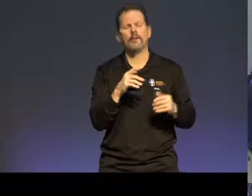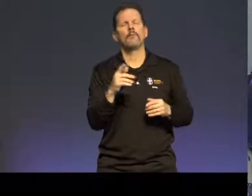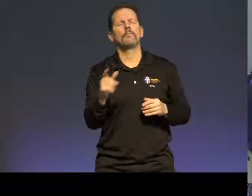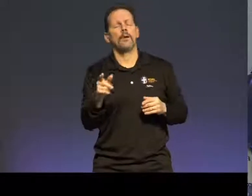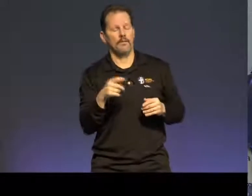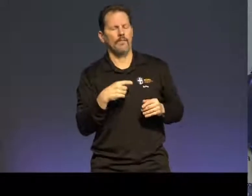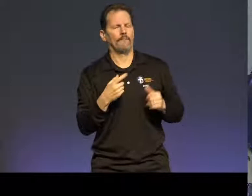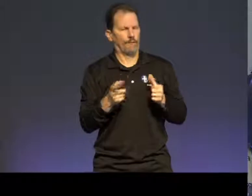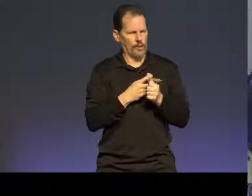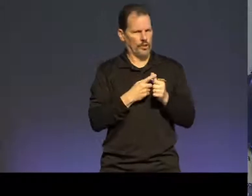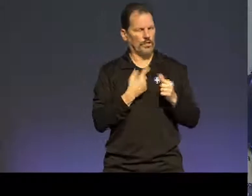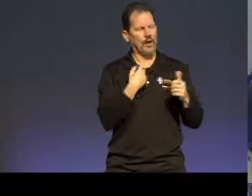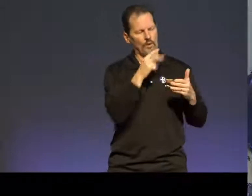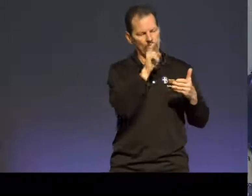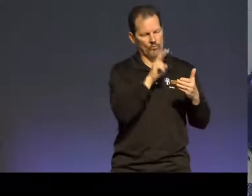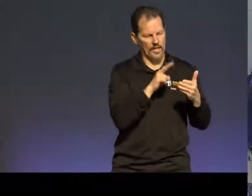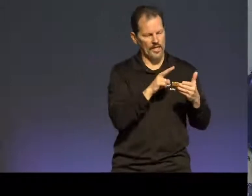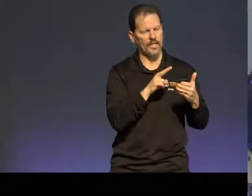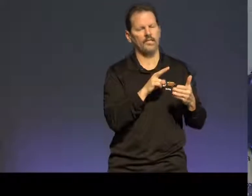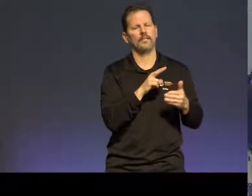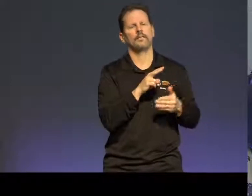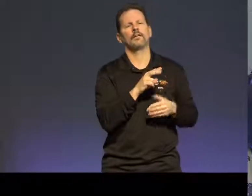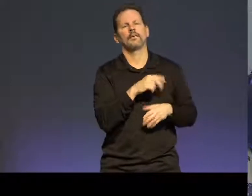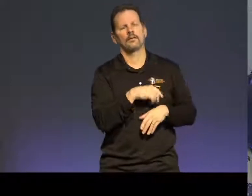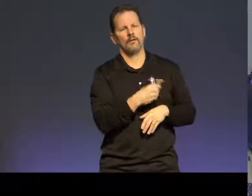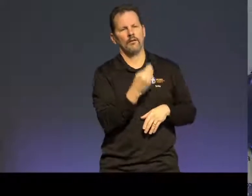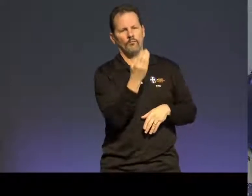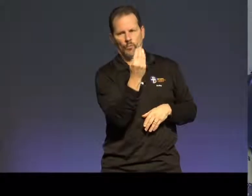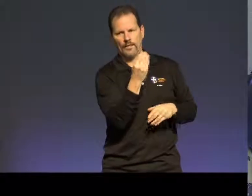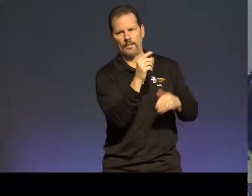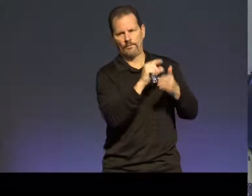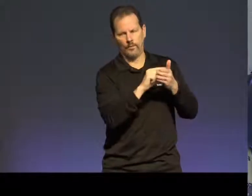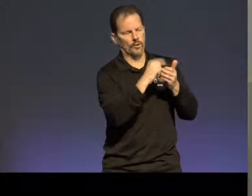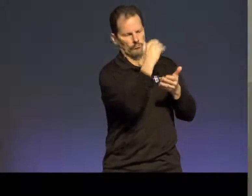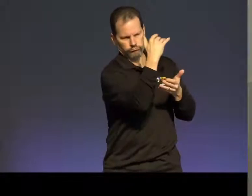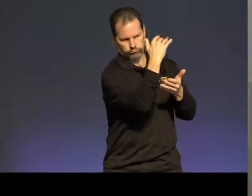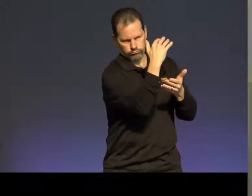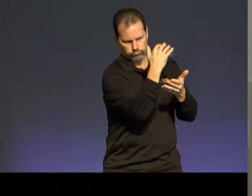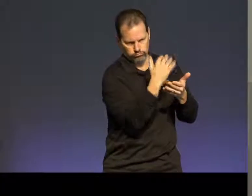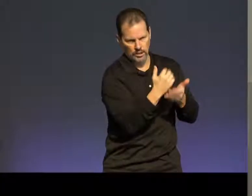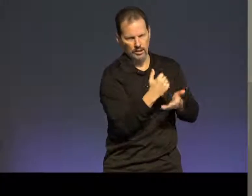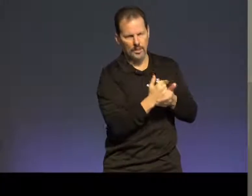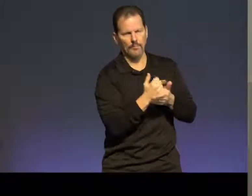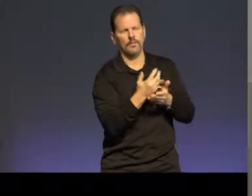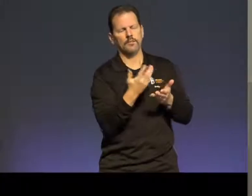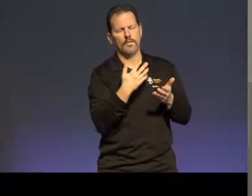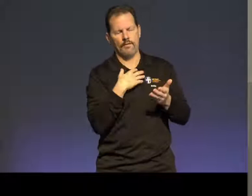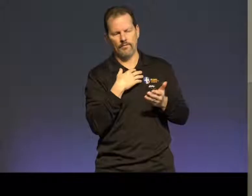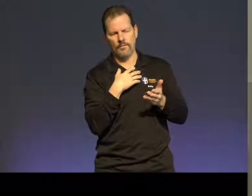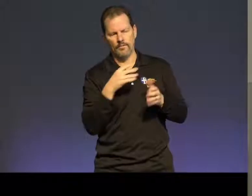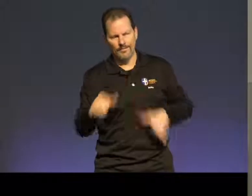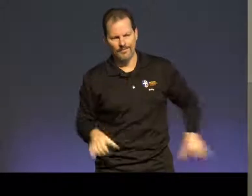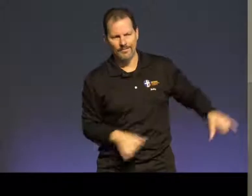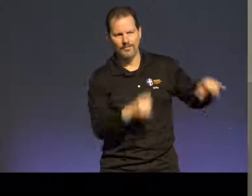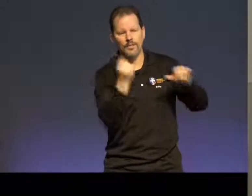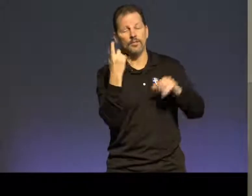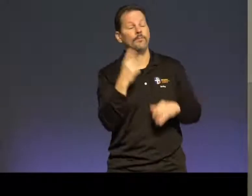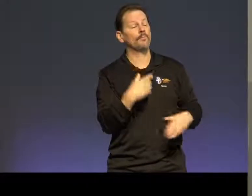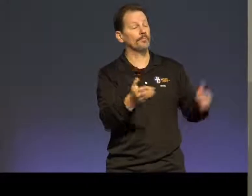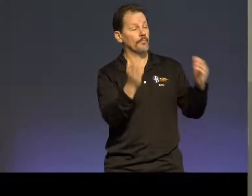heavily into it so that we all have the same context. When we arrive at verse 6, the Bible